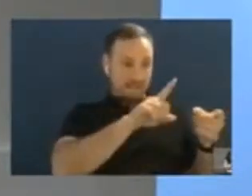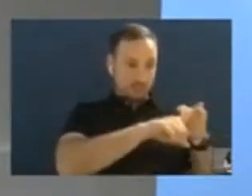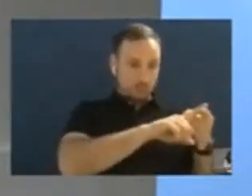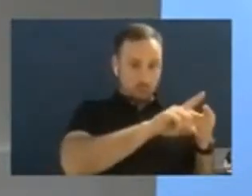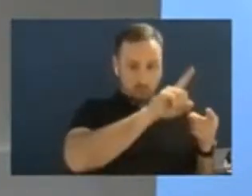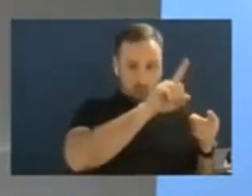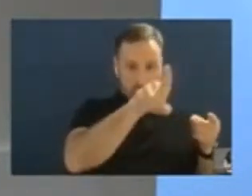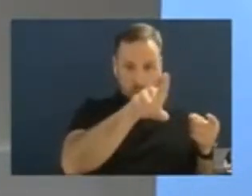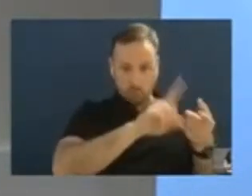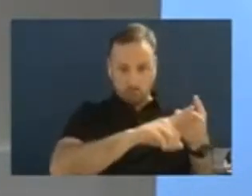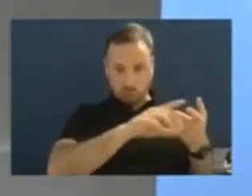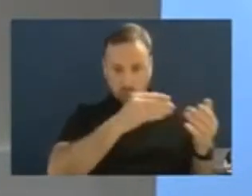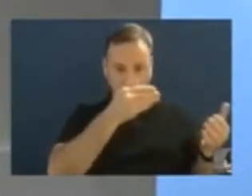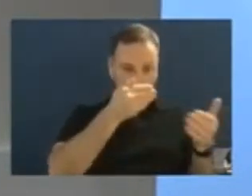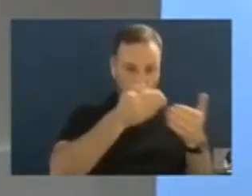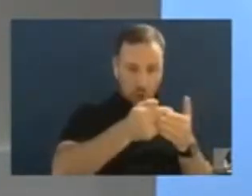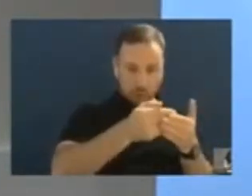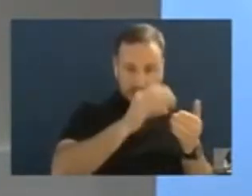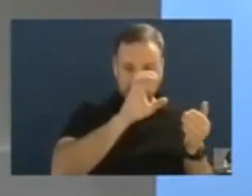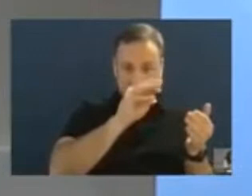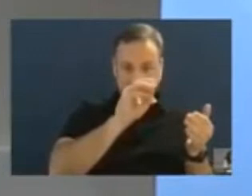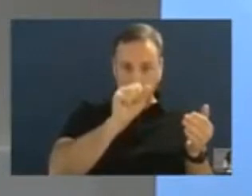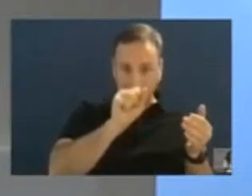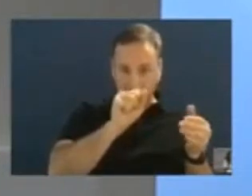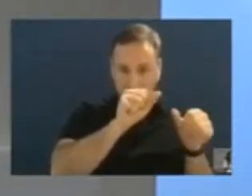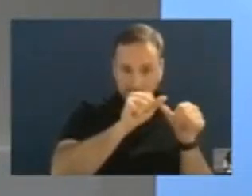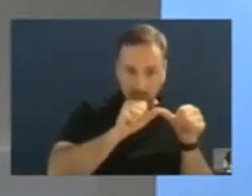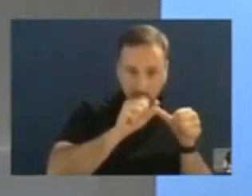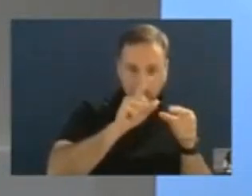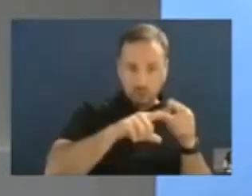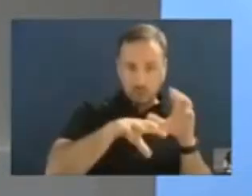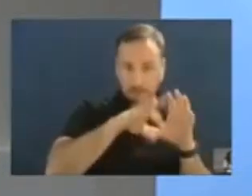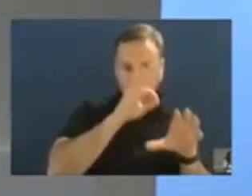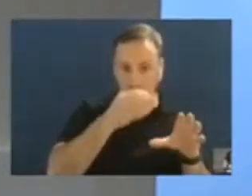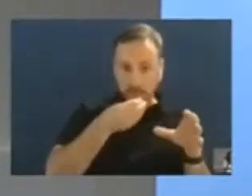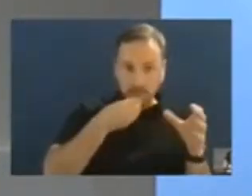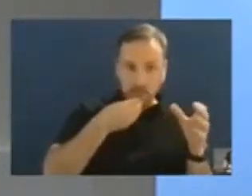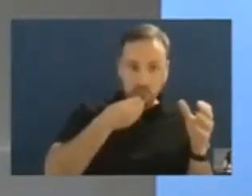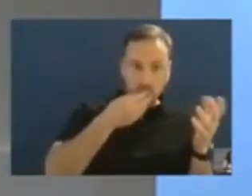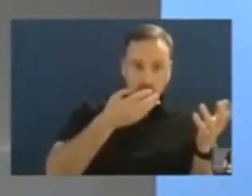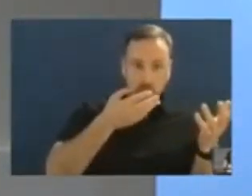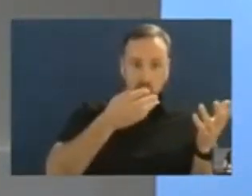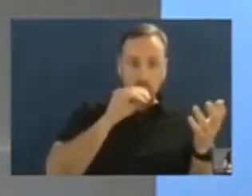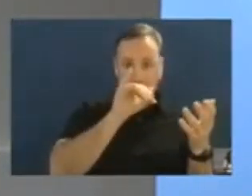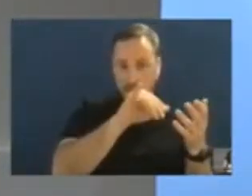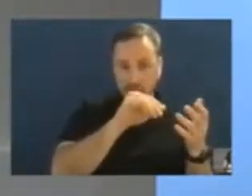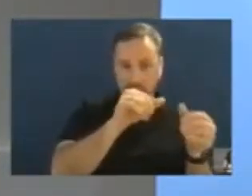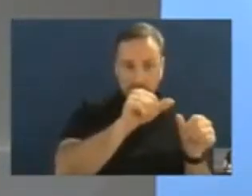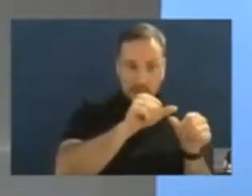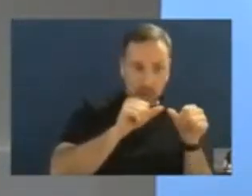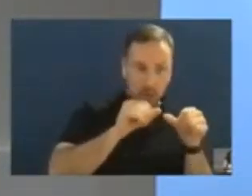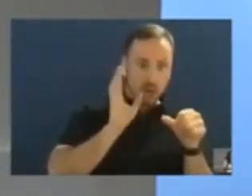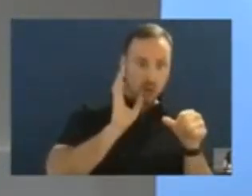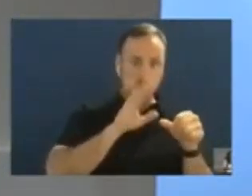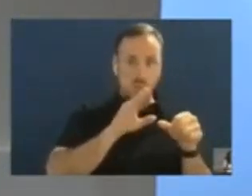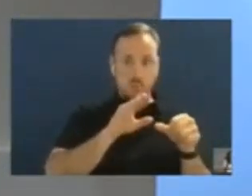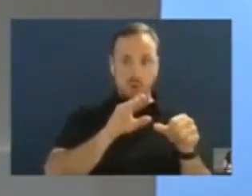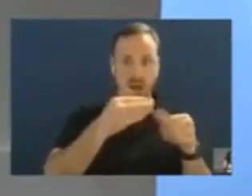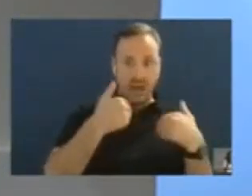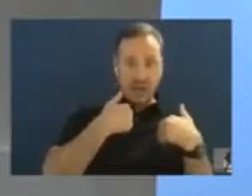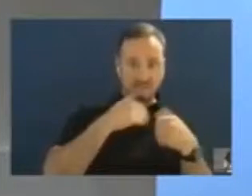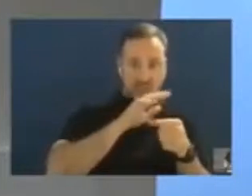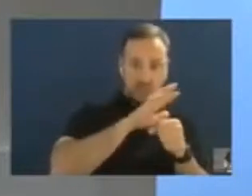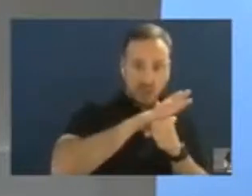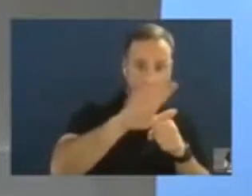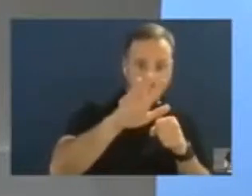CMS site to pick up food, and will that site have that person's enough food bundles there